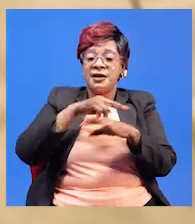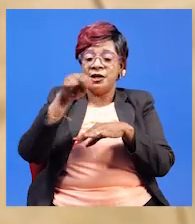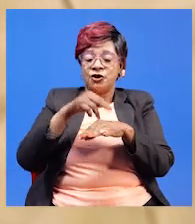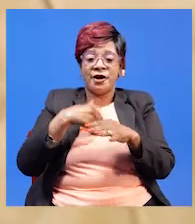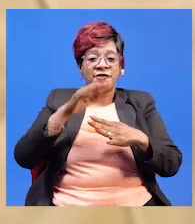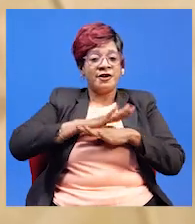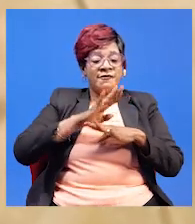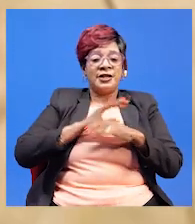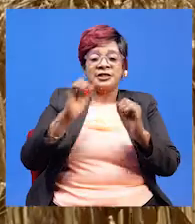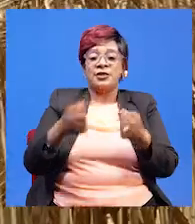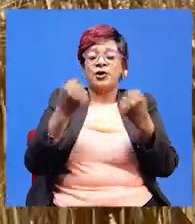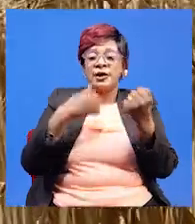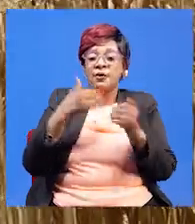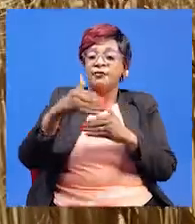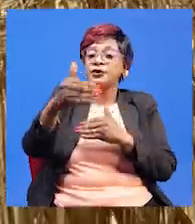our future.